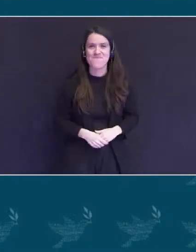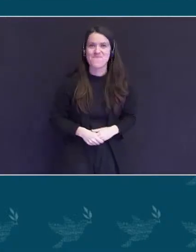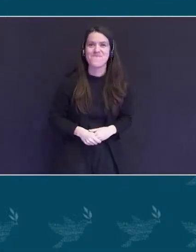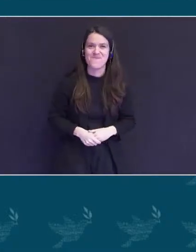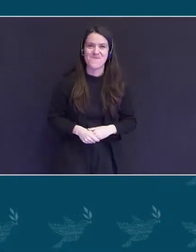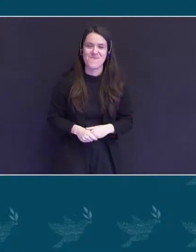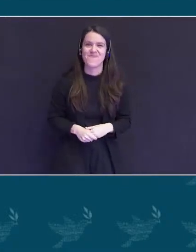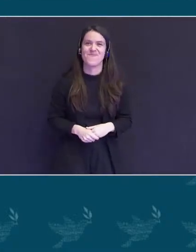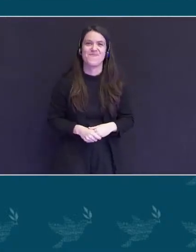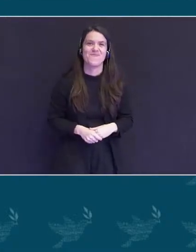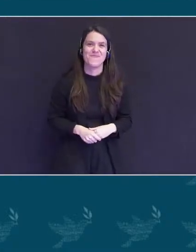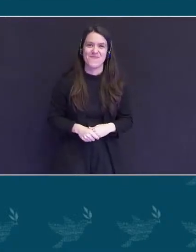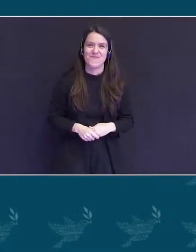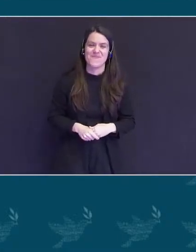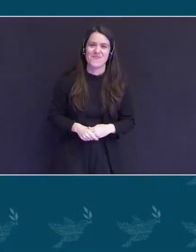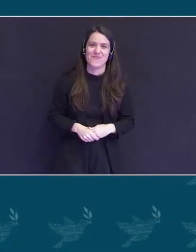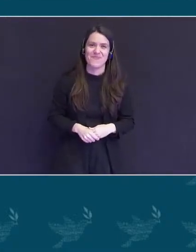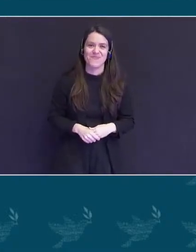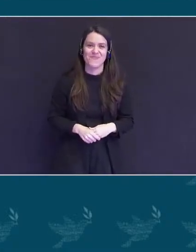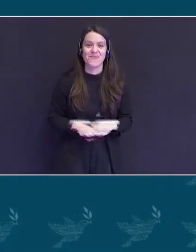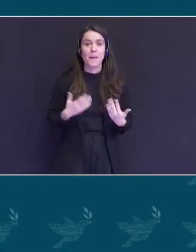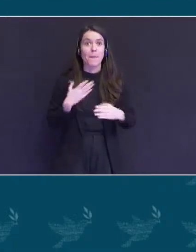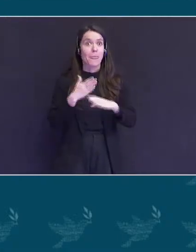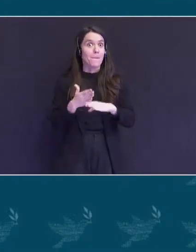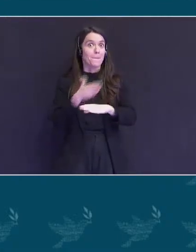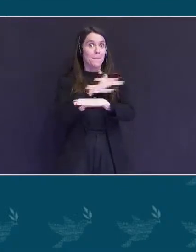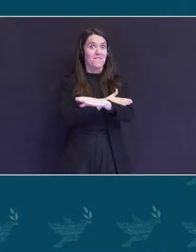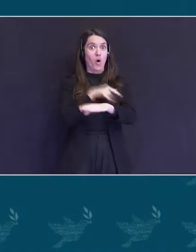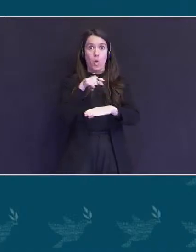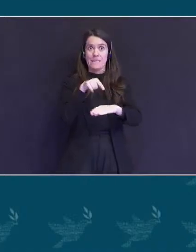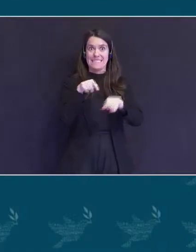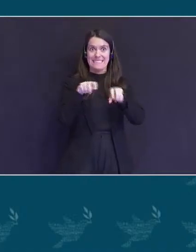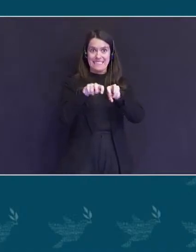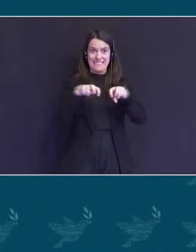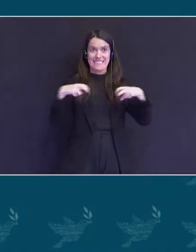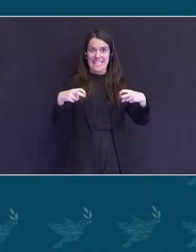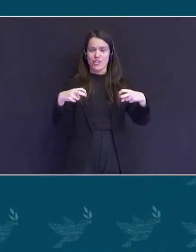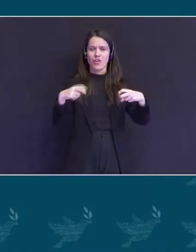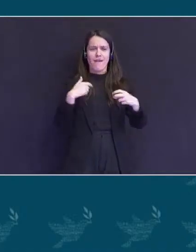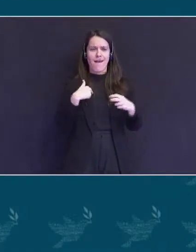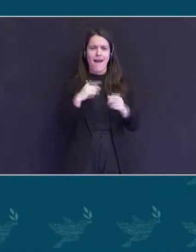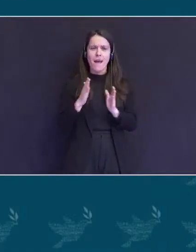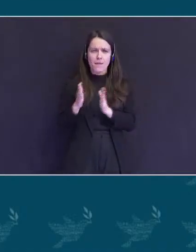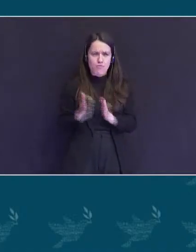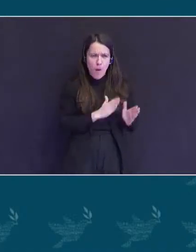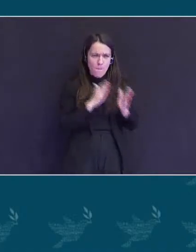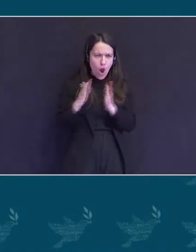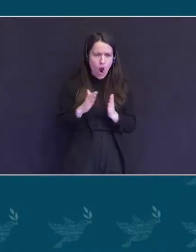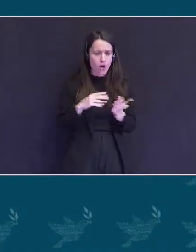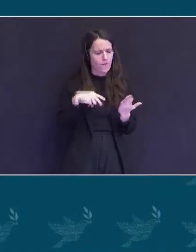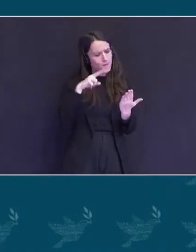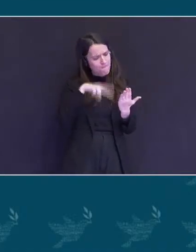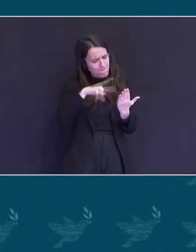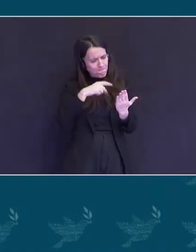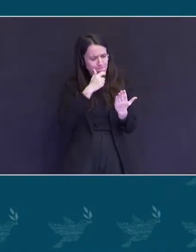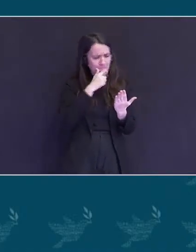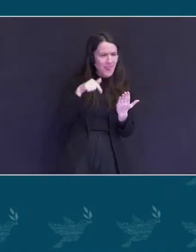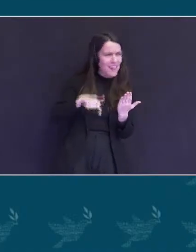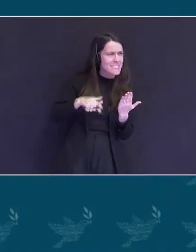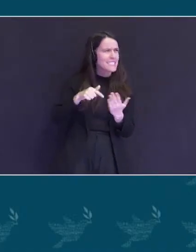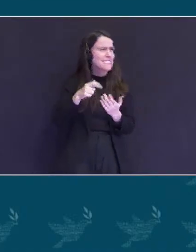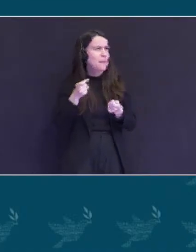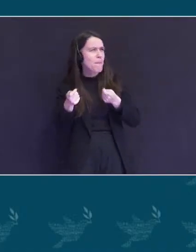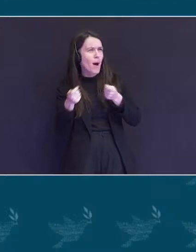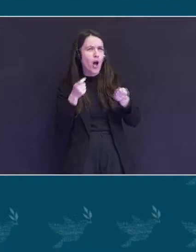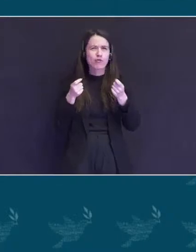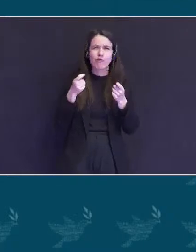And before this session, when I was preparing to the session, I tried